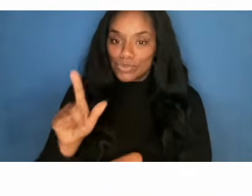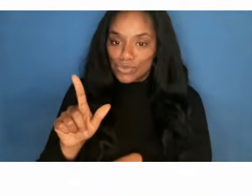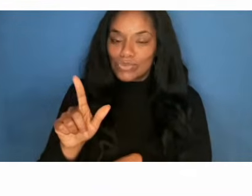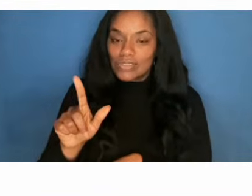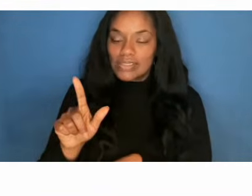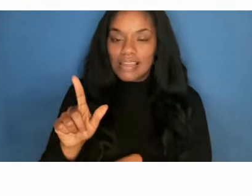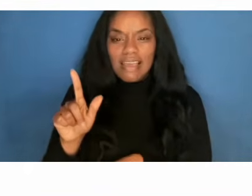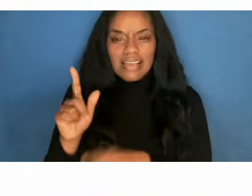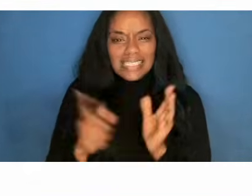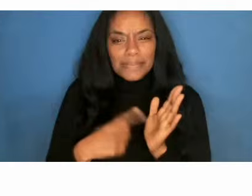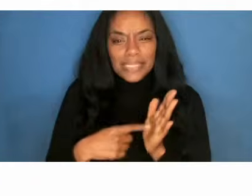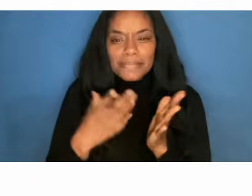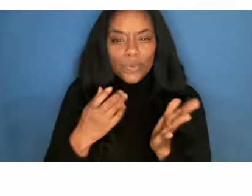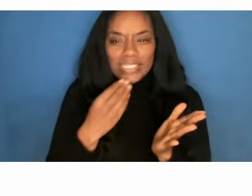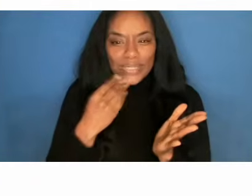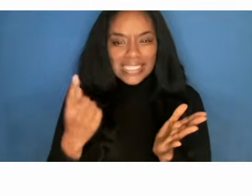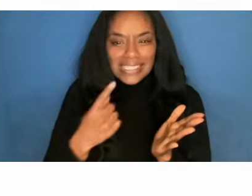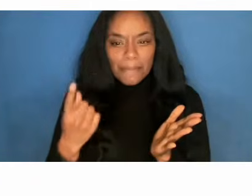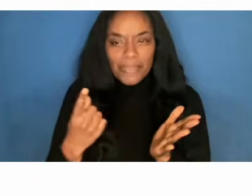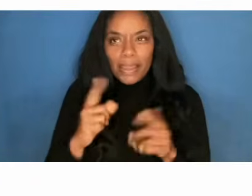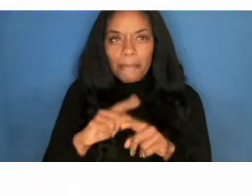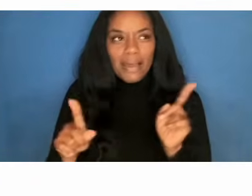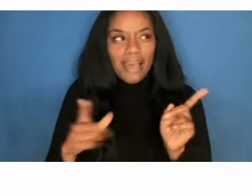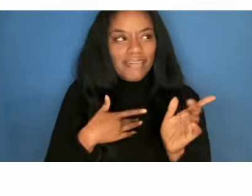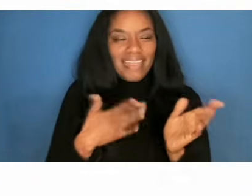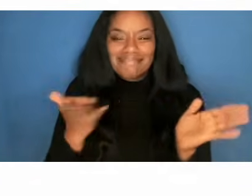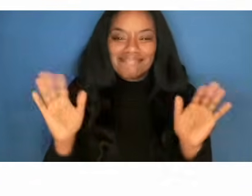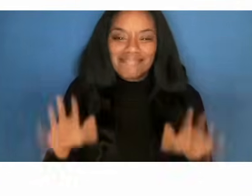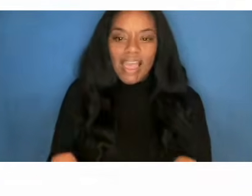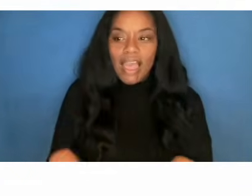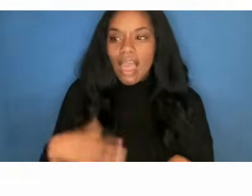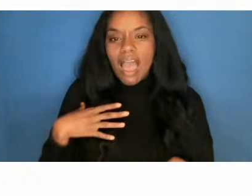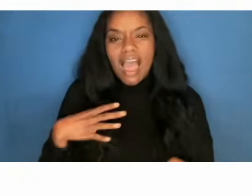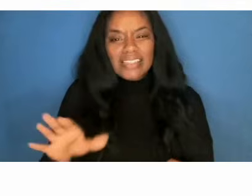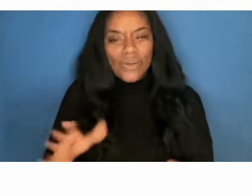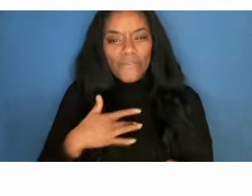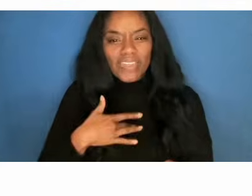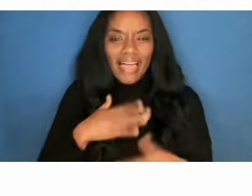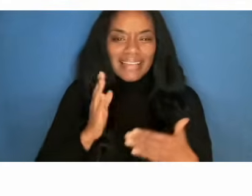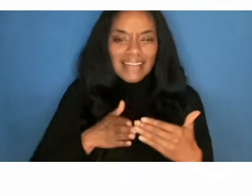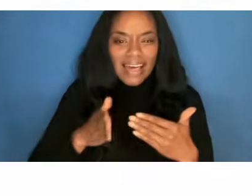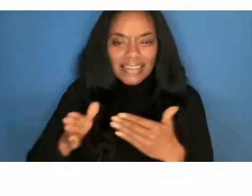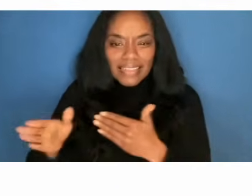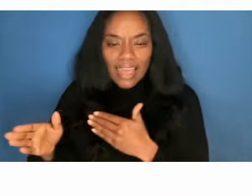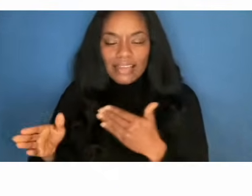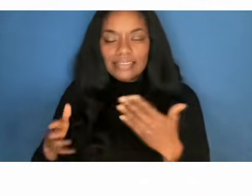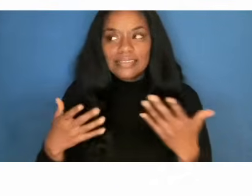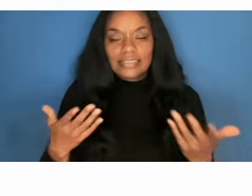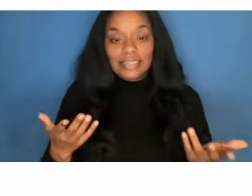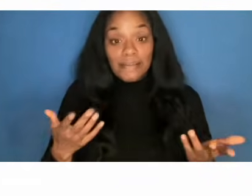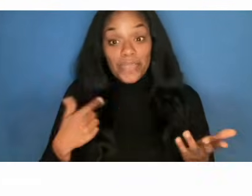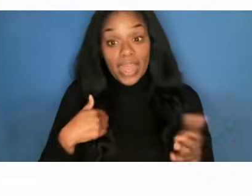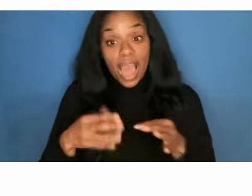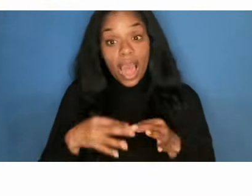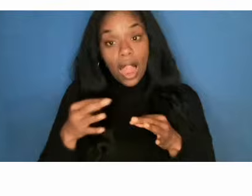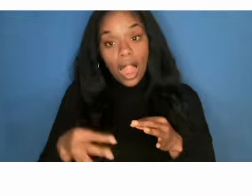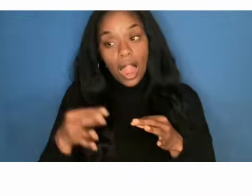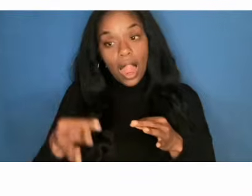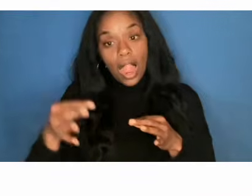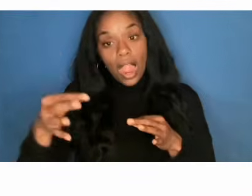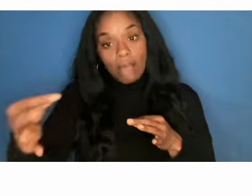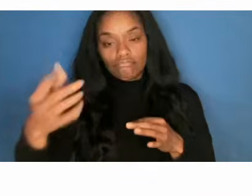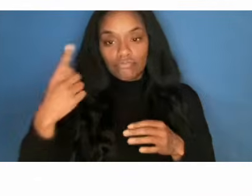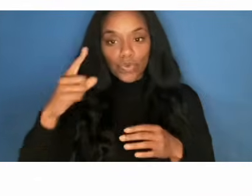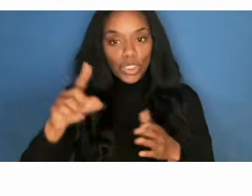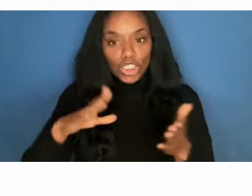I wanted to eat something and I was like, I don't feel like cutting that. And so I was like, and it took me, and I procrastinated on cooking, and I